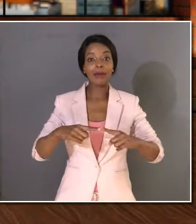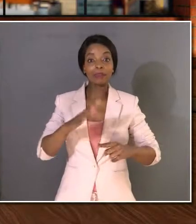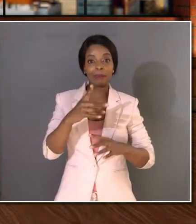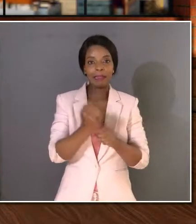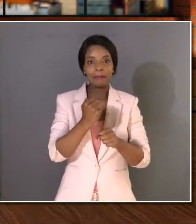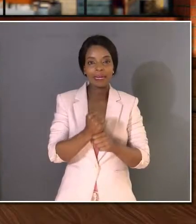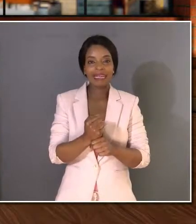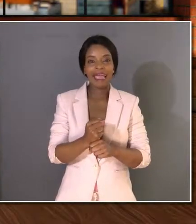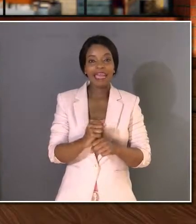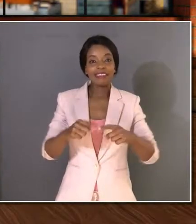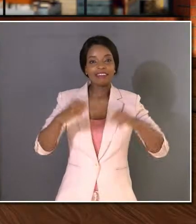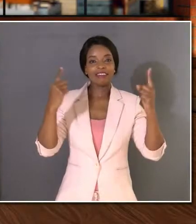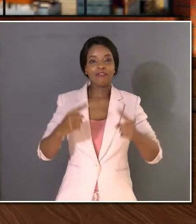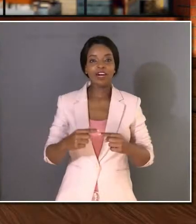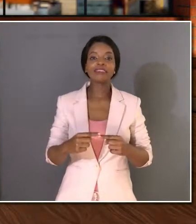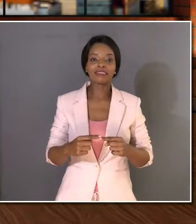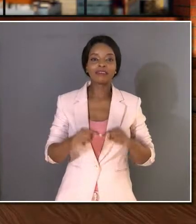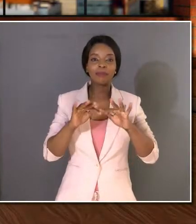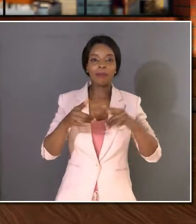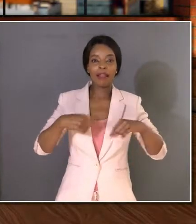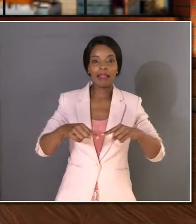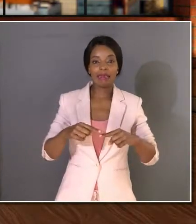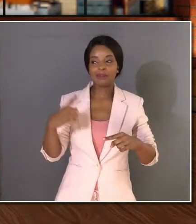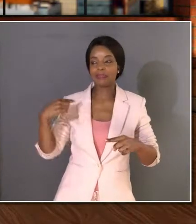get to our prize giving, it's time for us to call